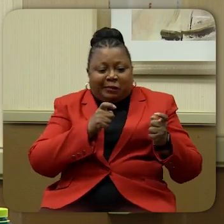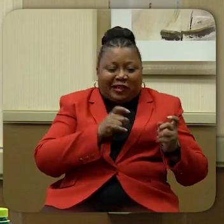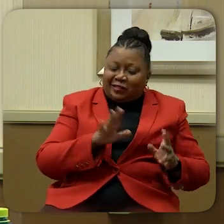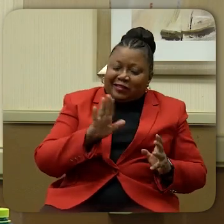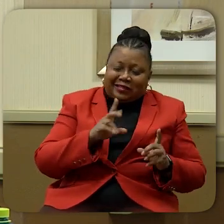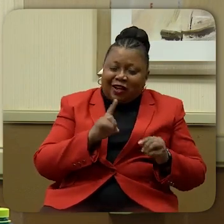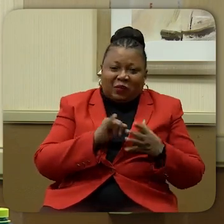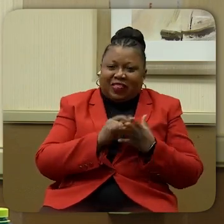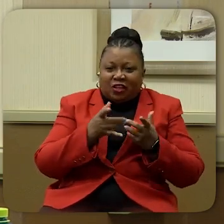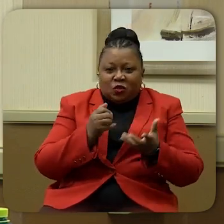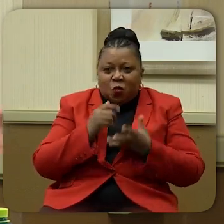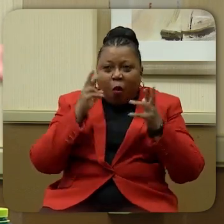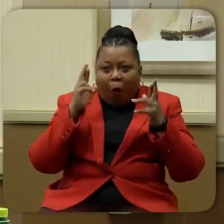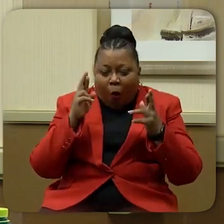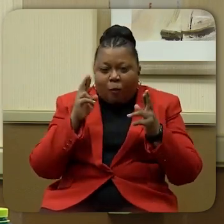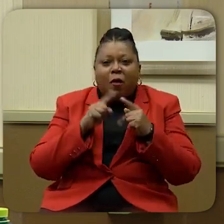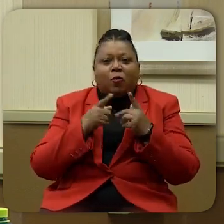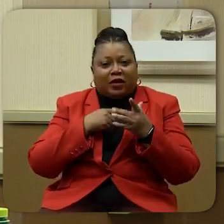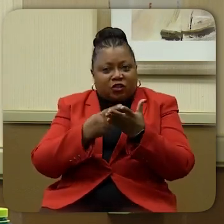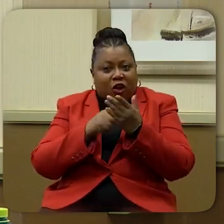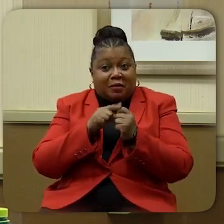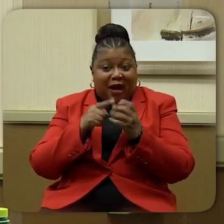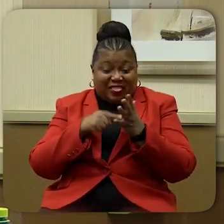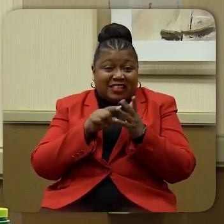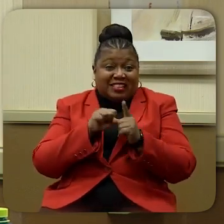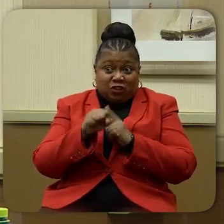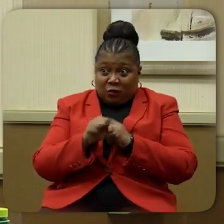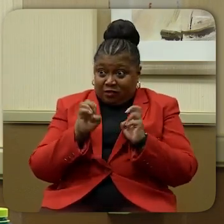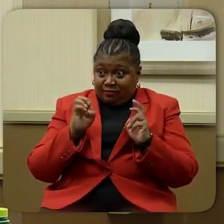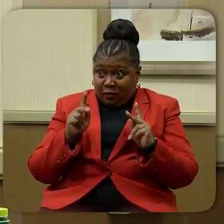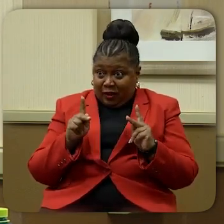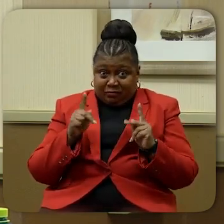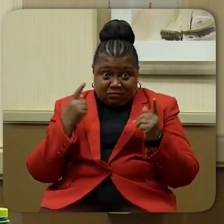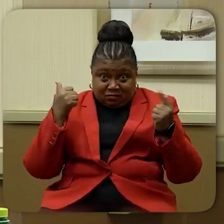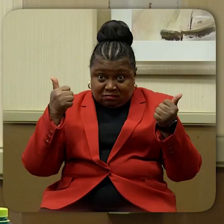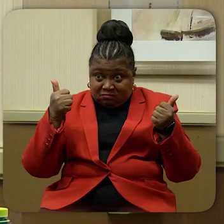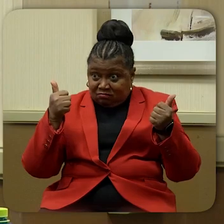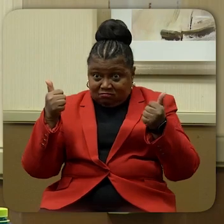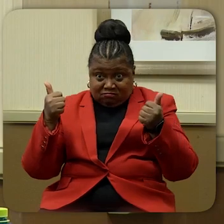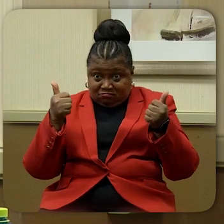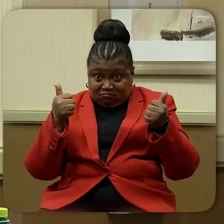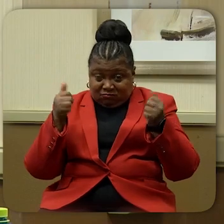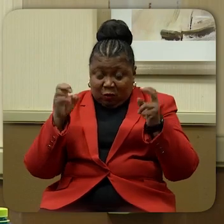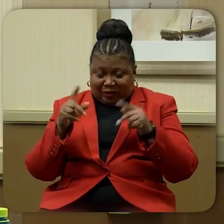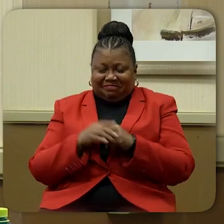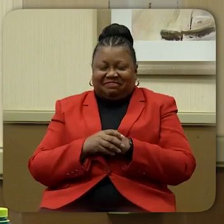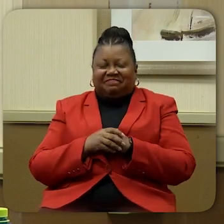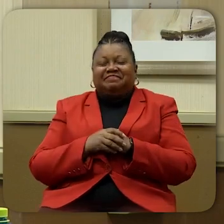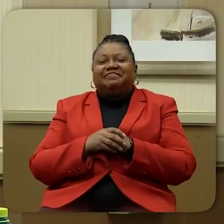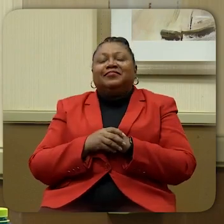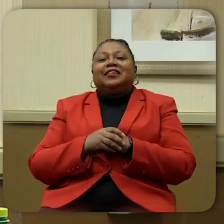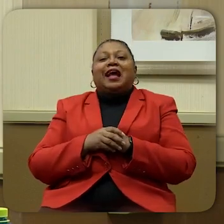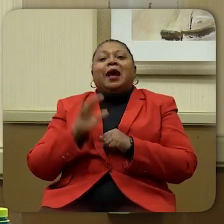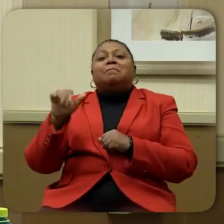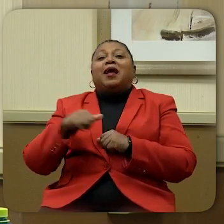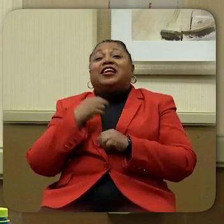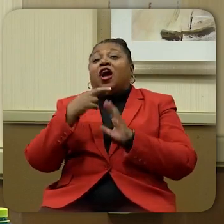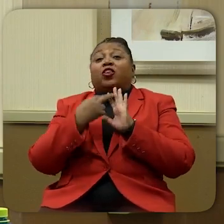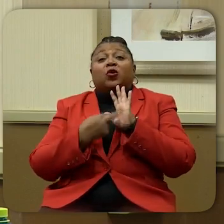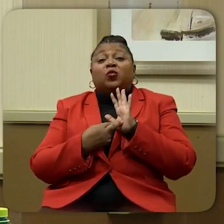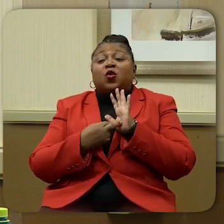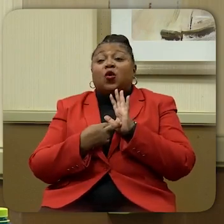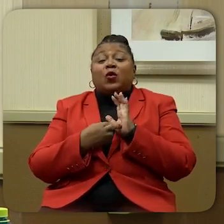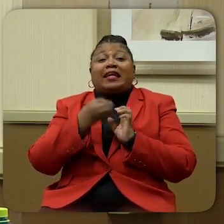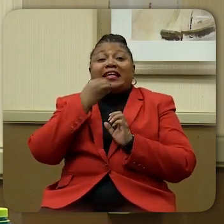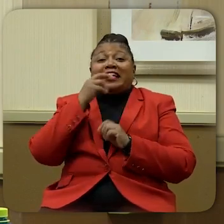that's not doing things that you would hope, but we can talk about the situations. Does that work for everybody? Okay. And then my other rule is just like